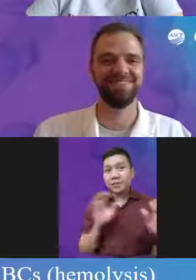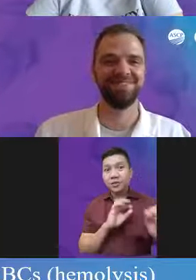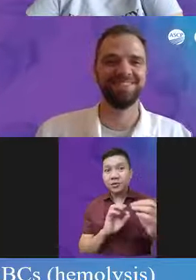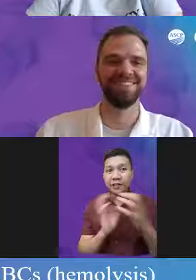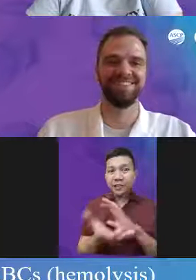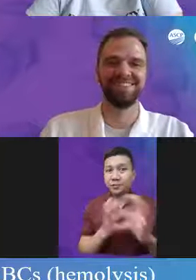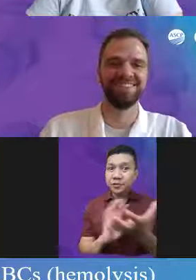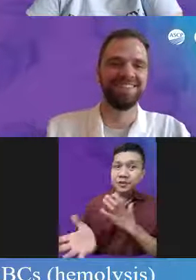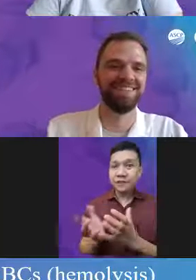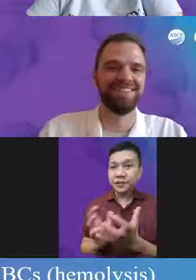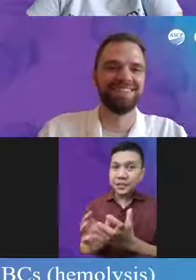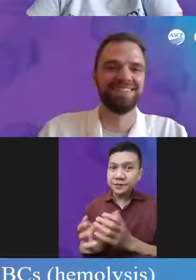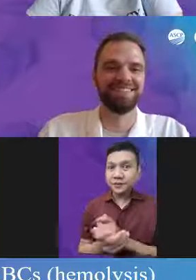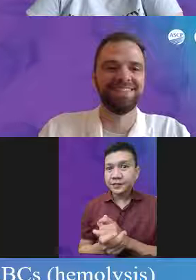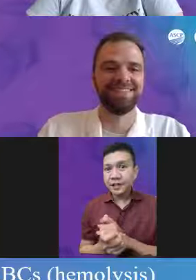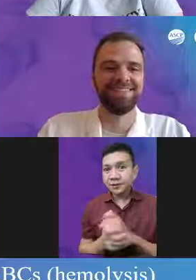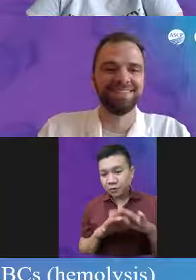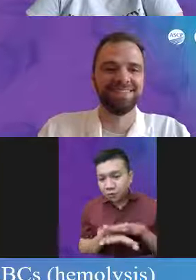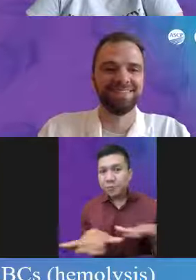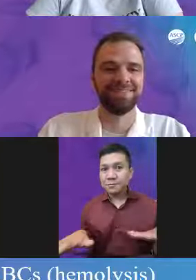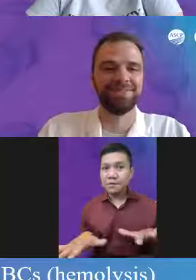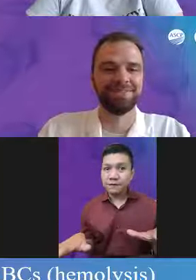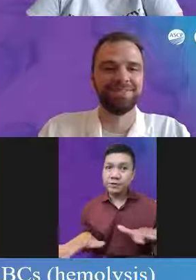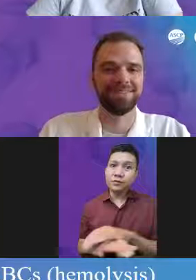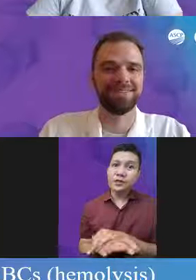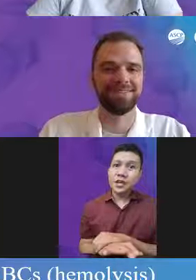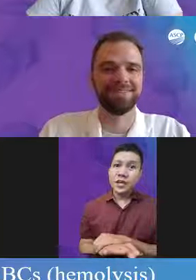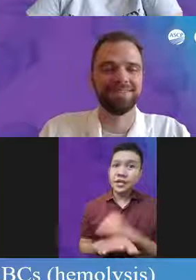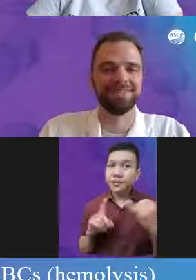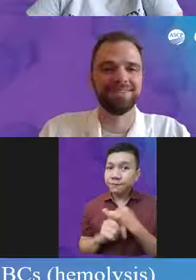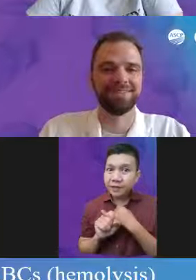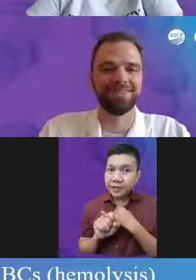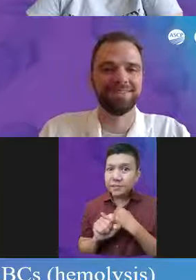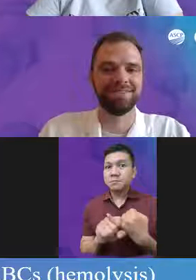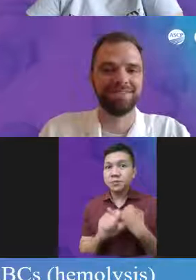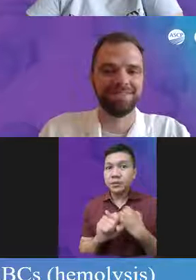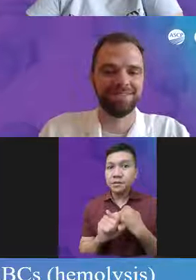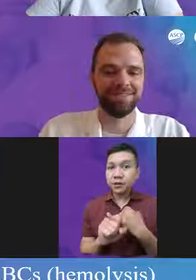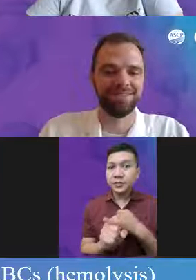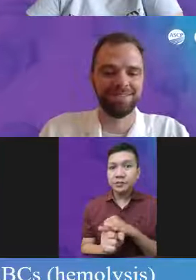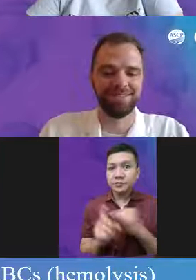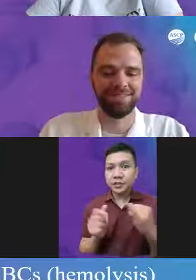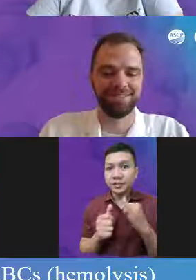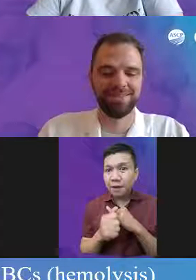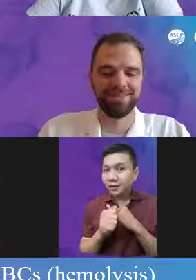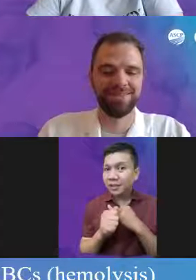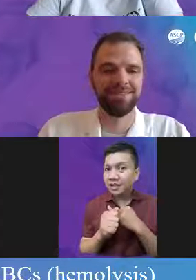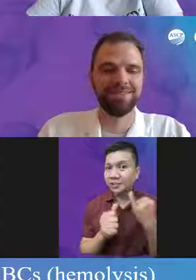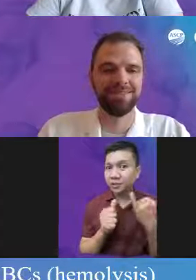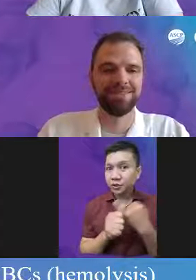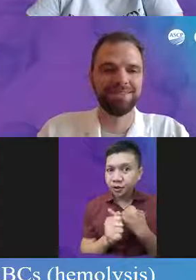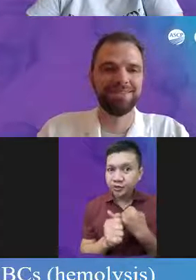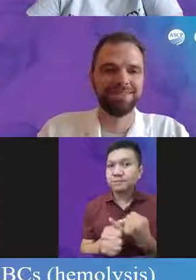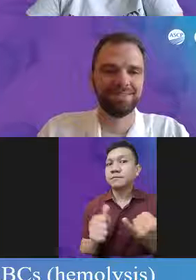but, you know, when it comes to the different shapes of cells, when you do smear reviews, you know, spherocytes, those are important because that will tell